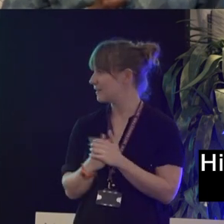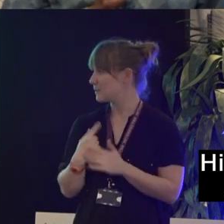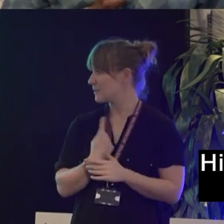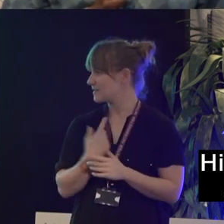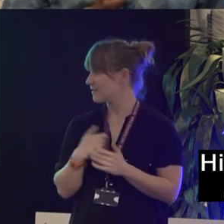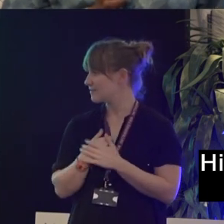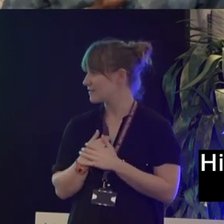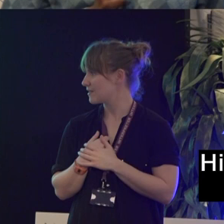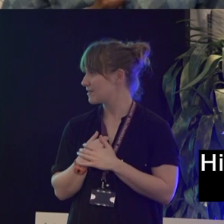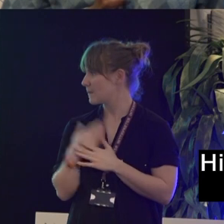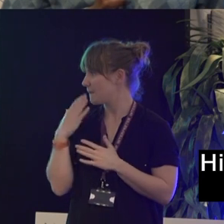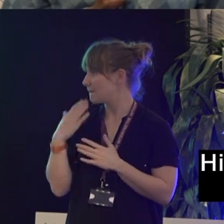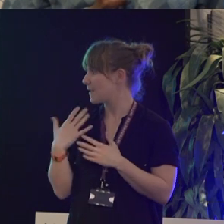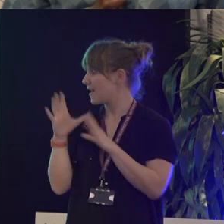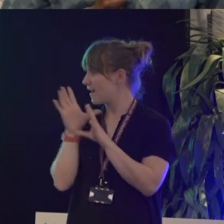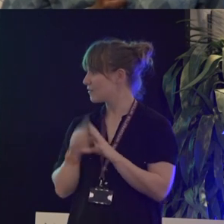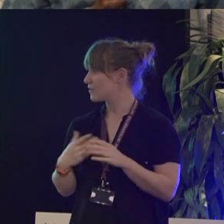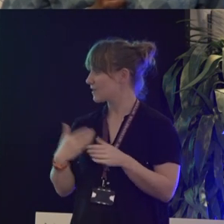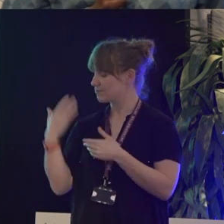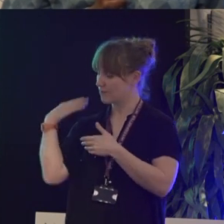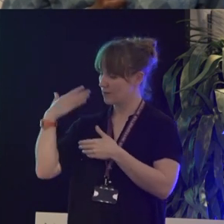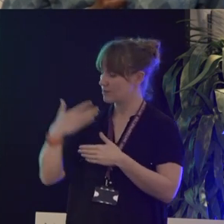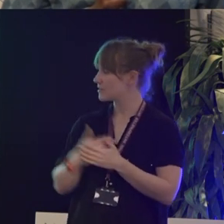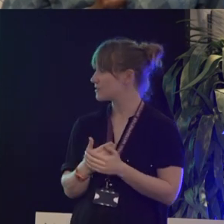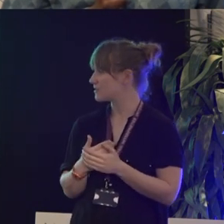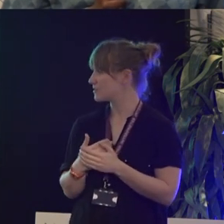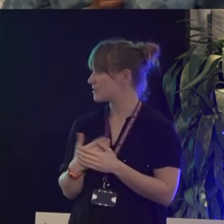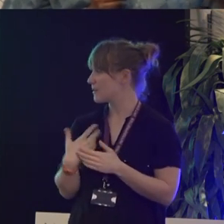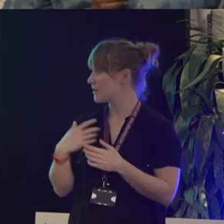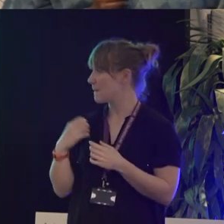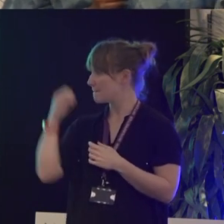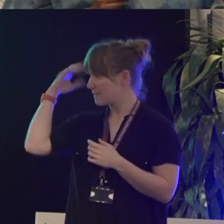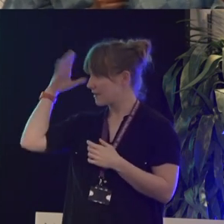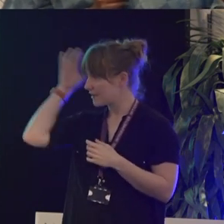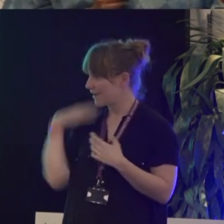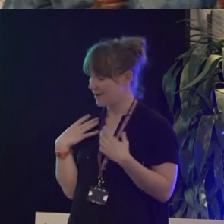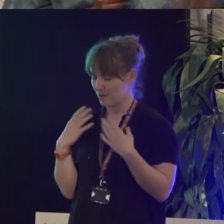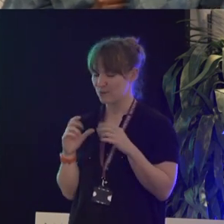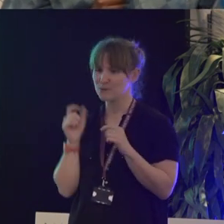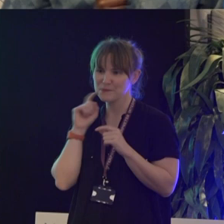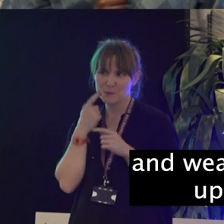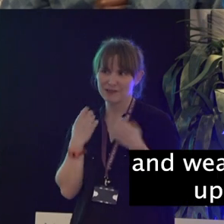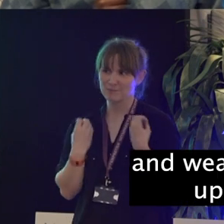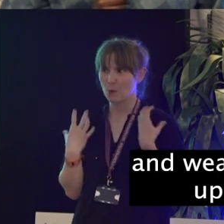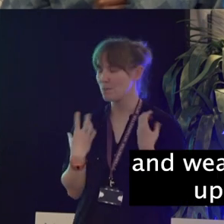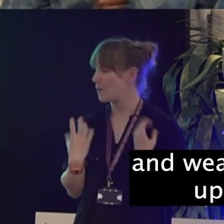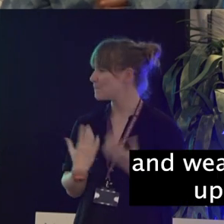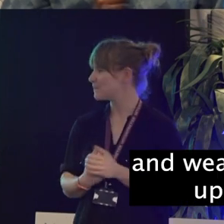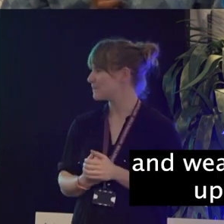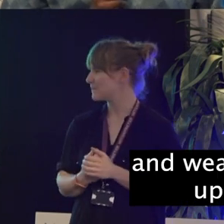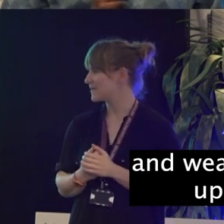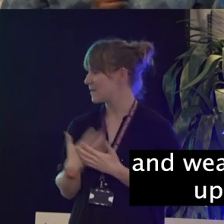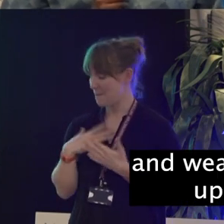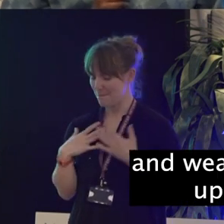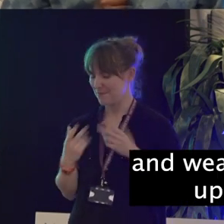am of African descent, black hair with some cute little pom-poms, wearing